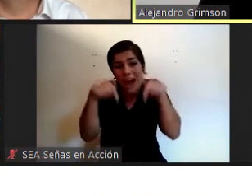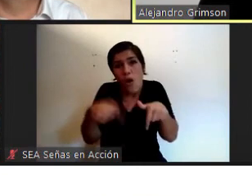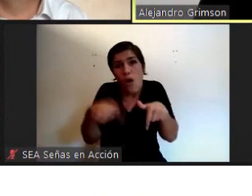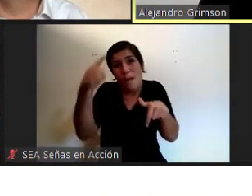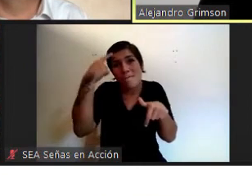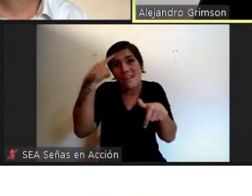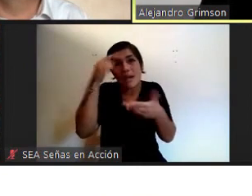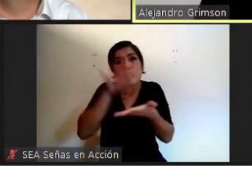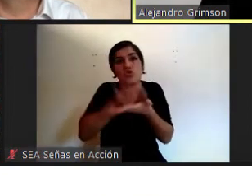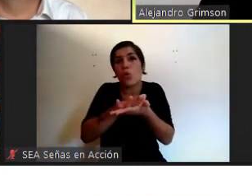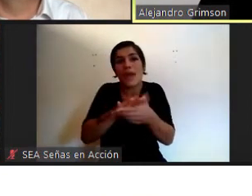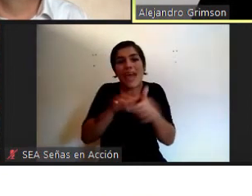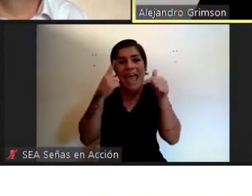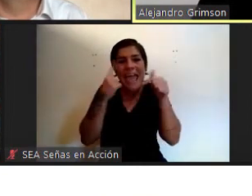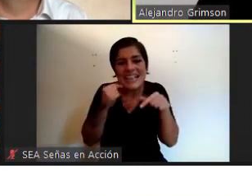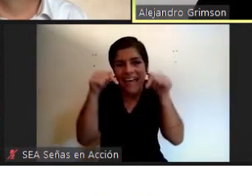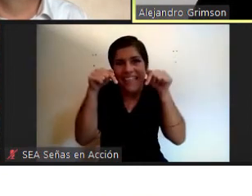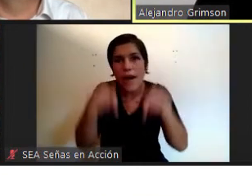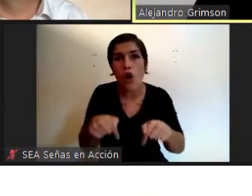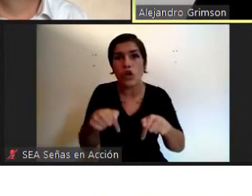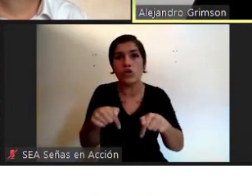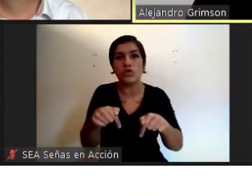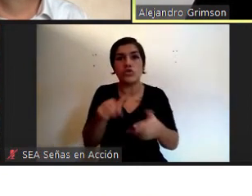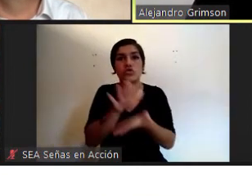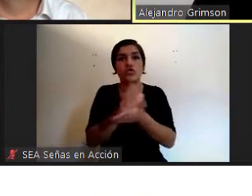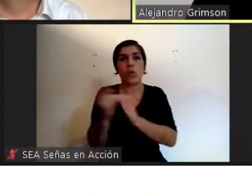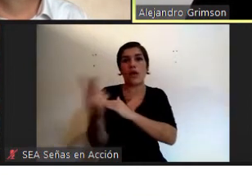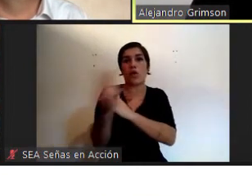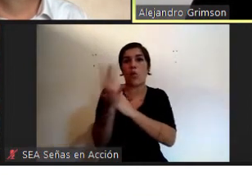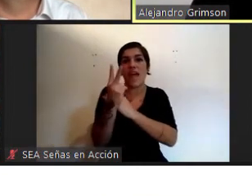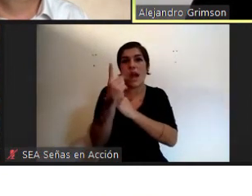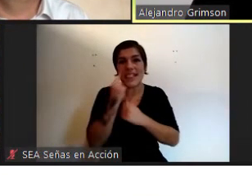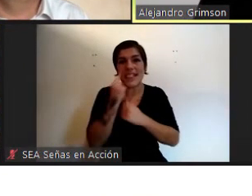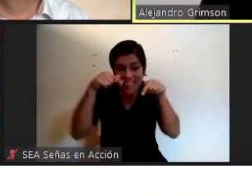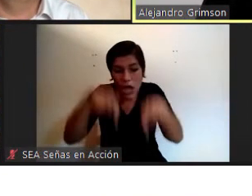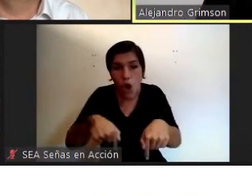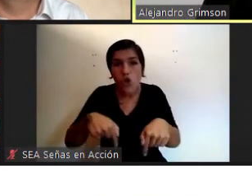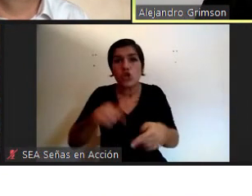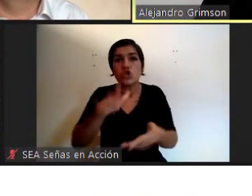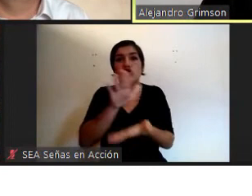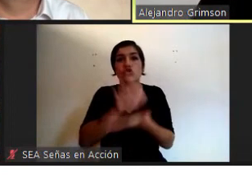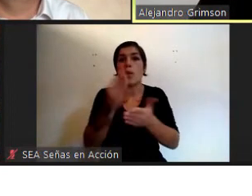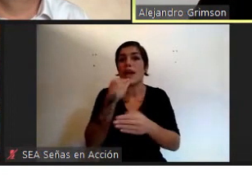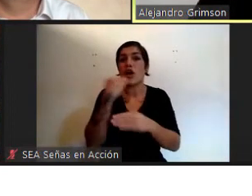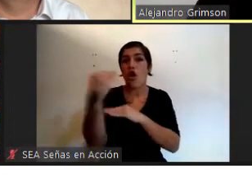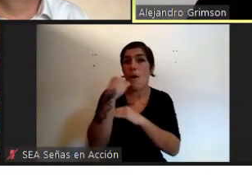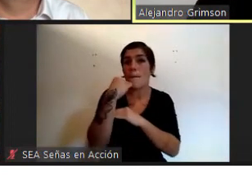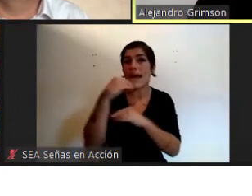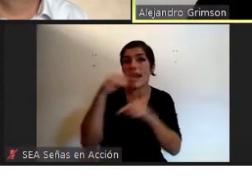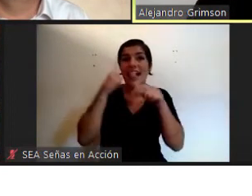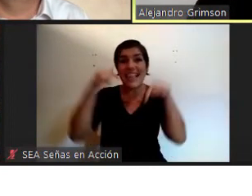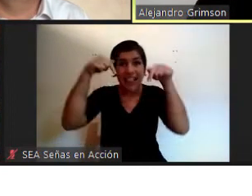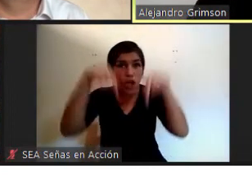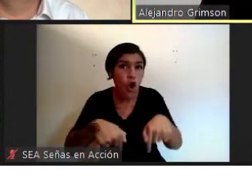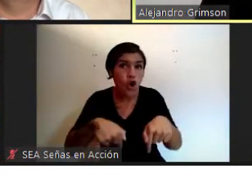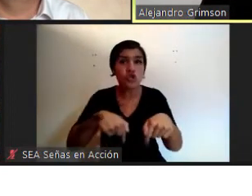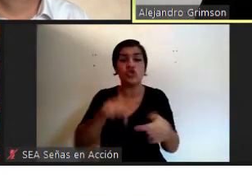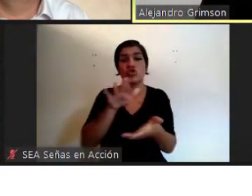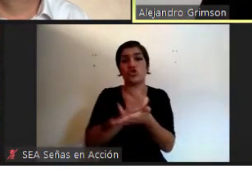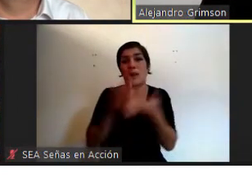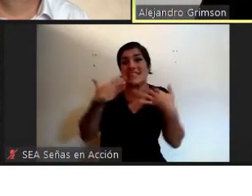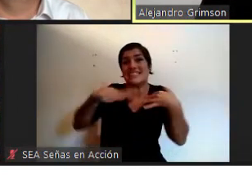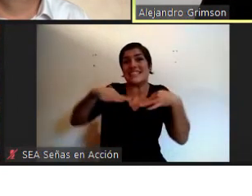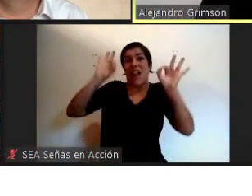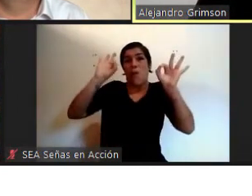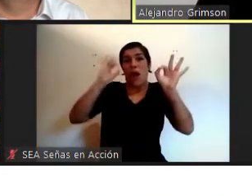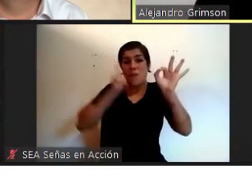an emergency. And when it comes to that, there is something that Patricia said that struck me as very